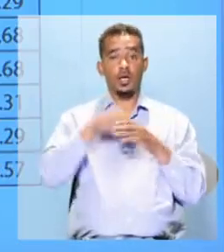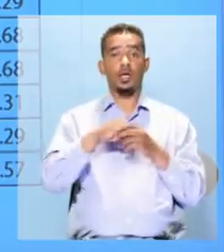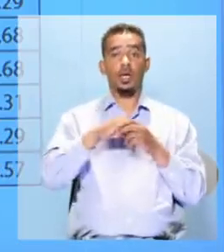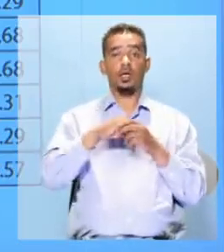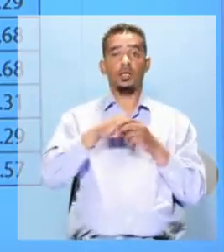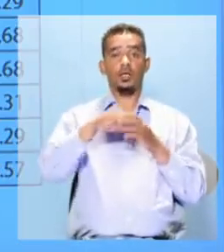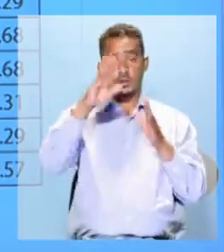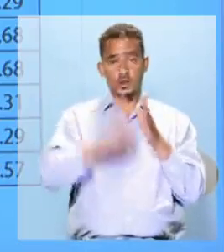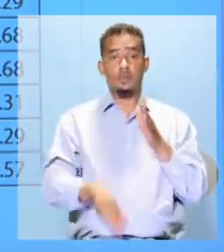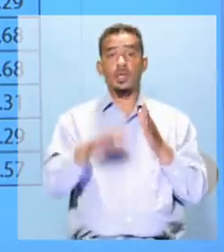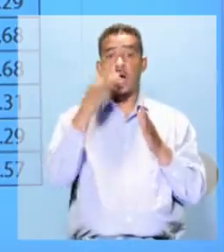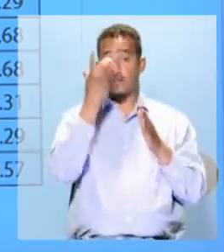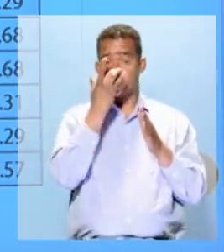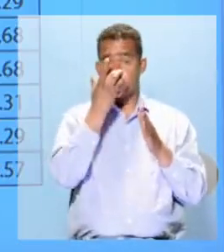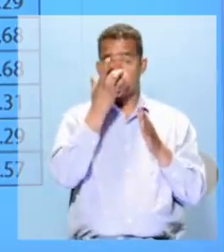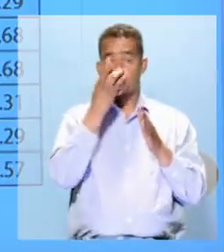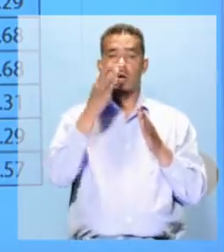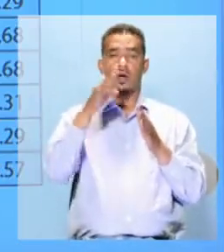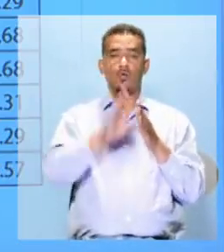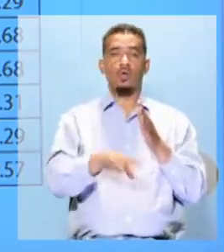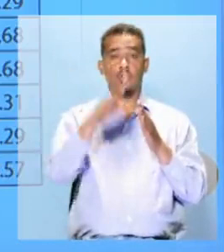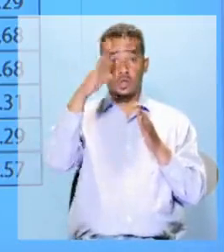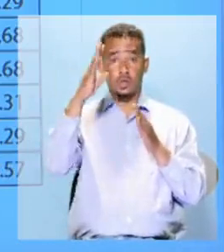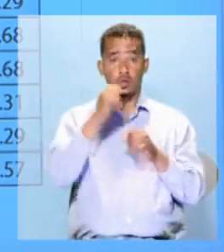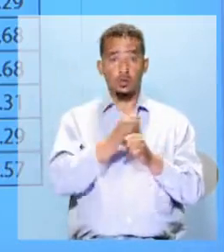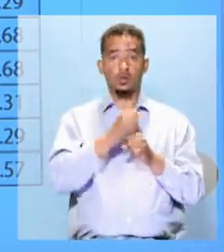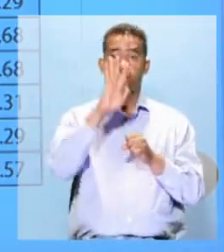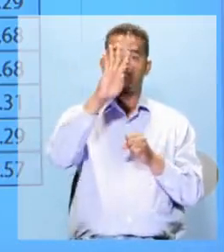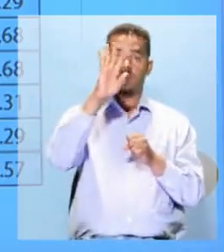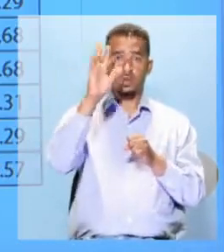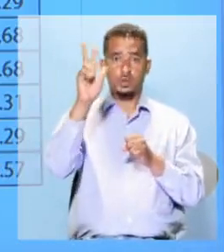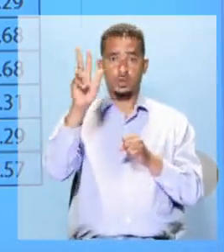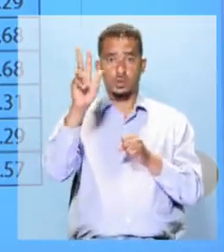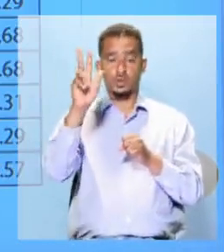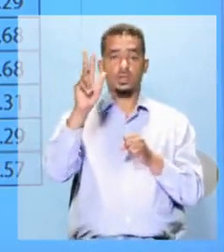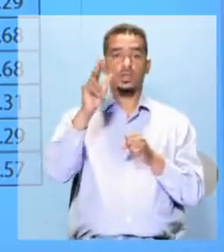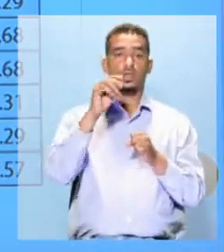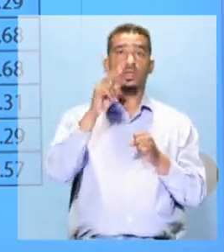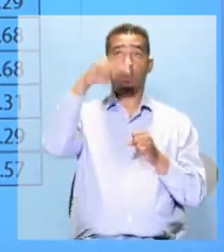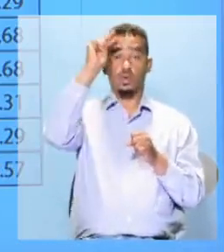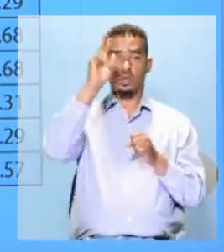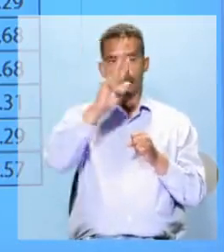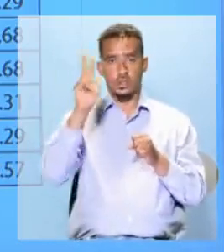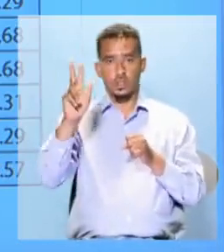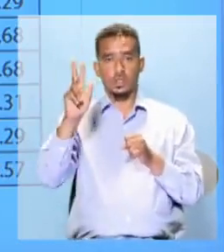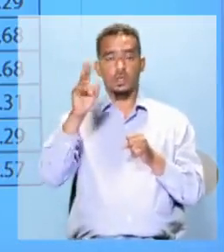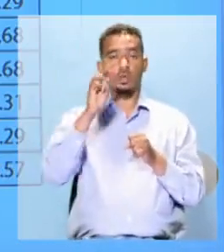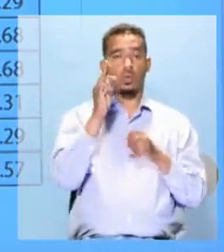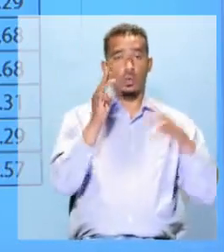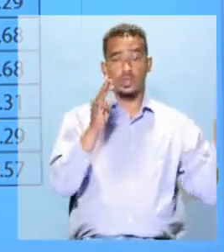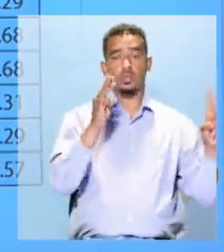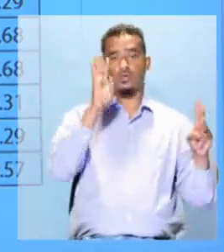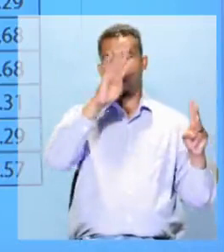Africa, below 14 years, it is 43. In North Africa, 33. In Western